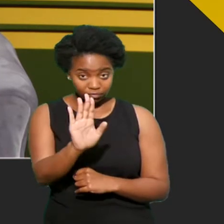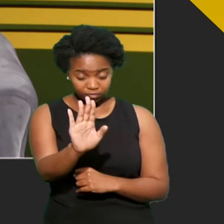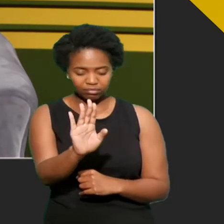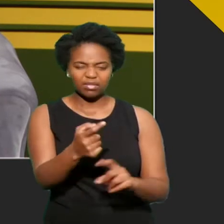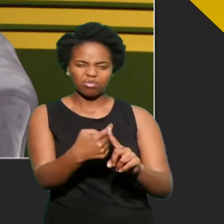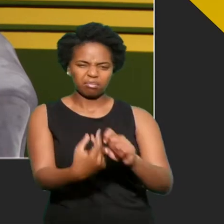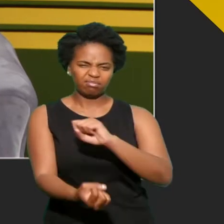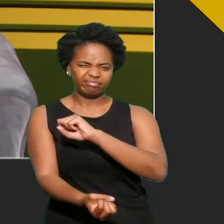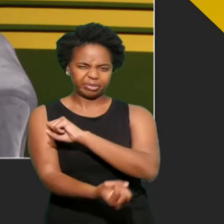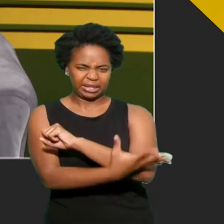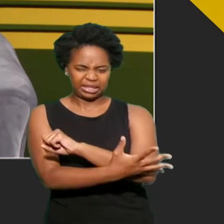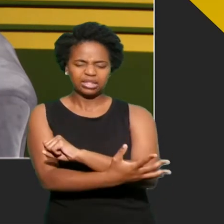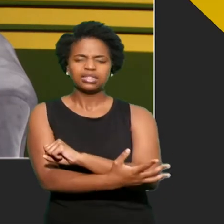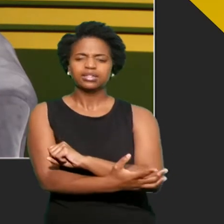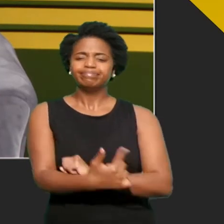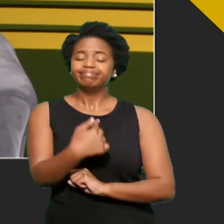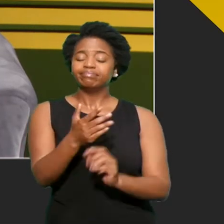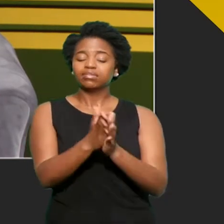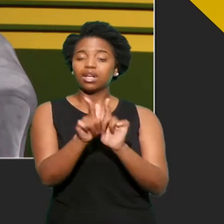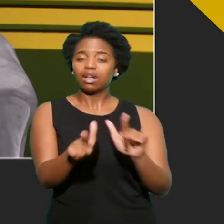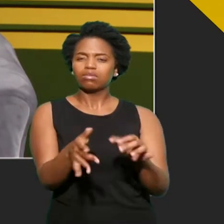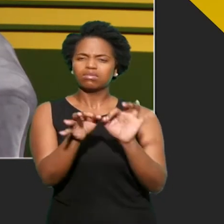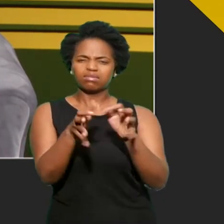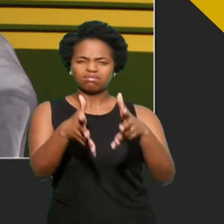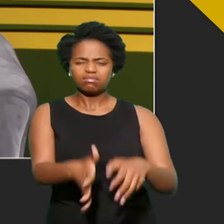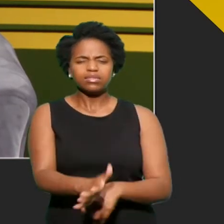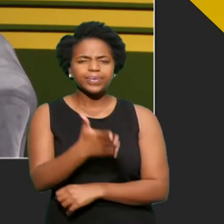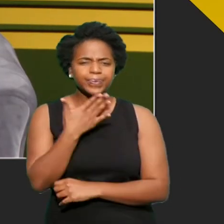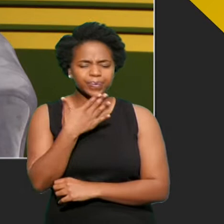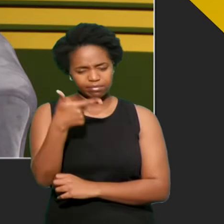Wagamashile, one of our bush Pakrishma Pulaning, and